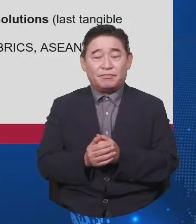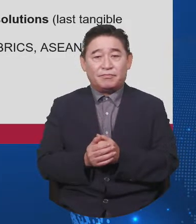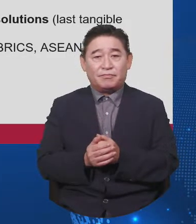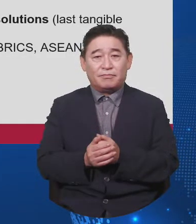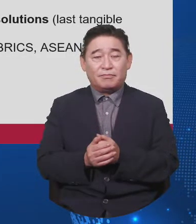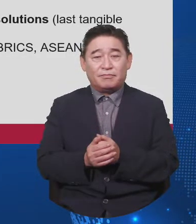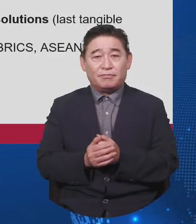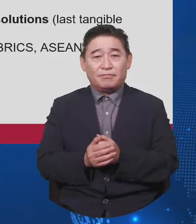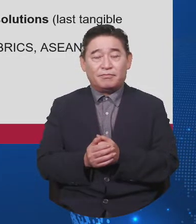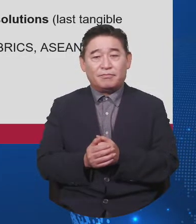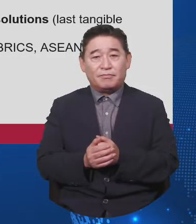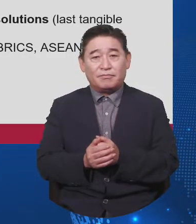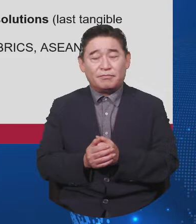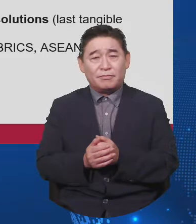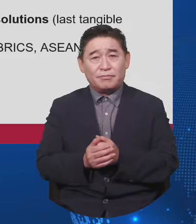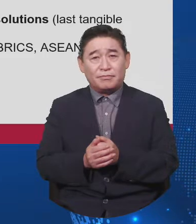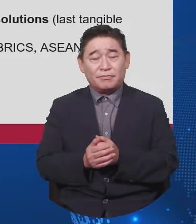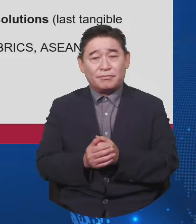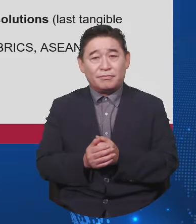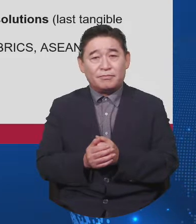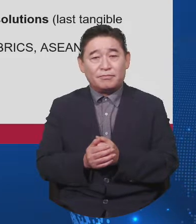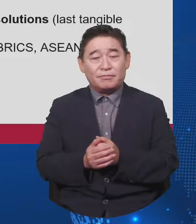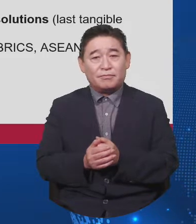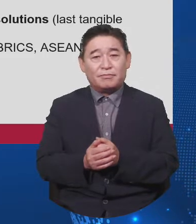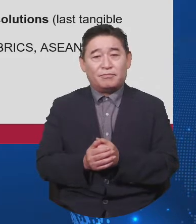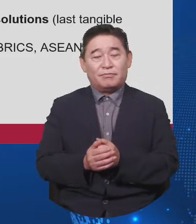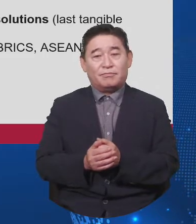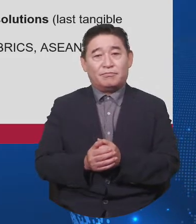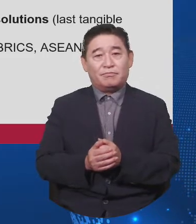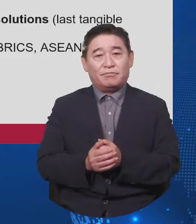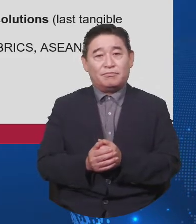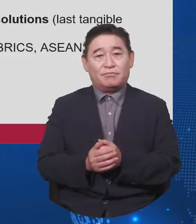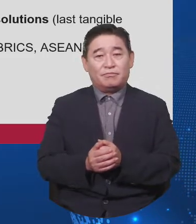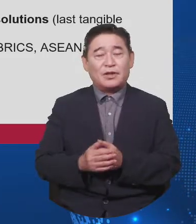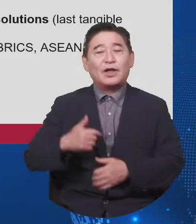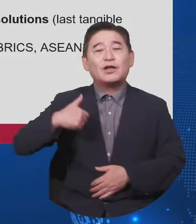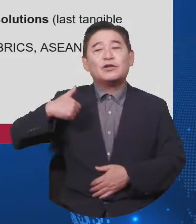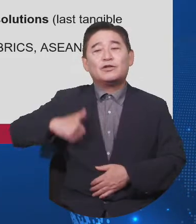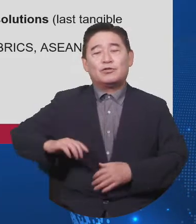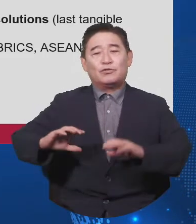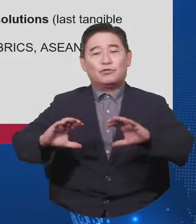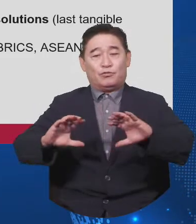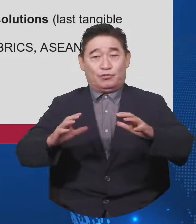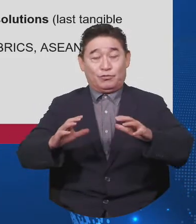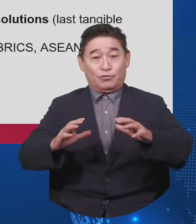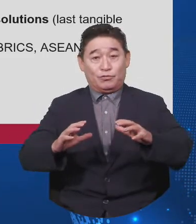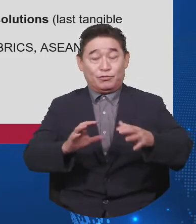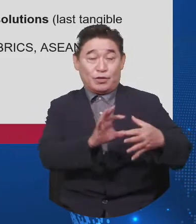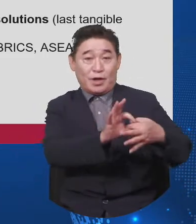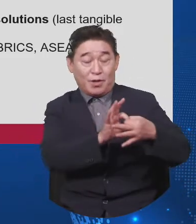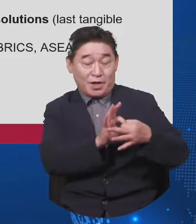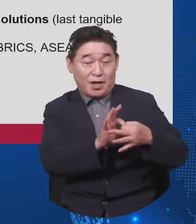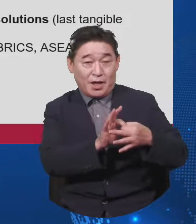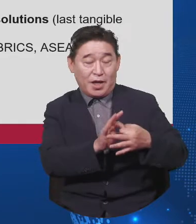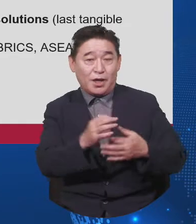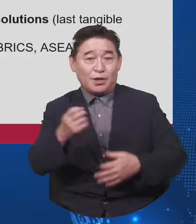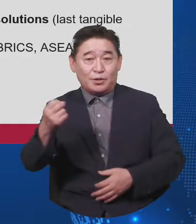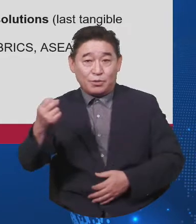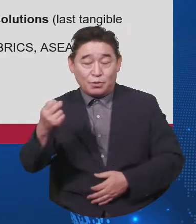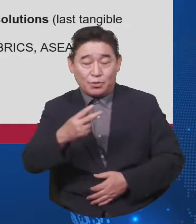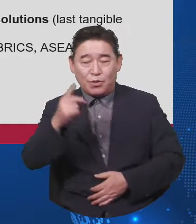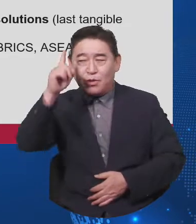and the relationship to China is looking like. I think we can see it, the situation with Russia, Russia's